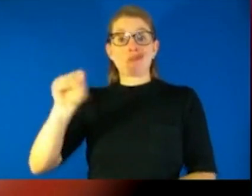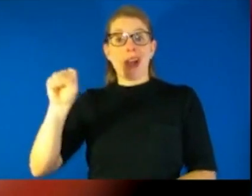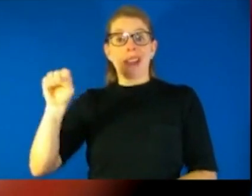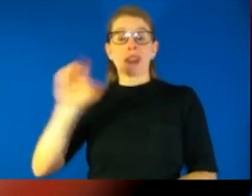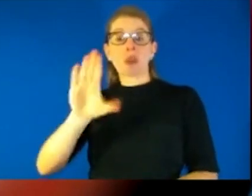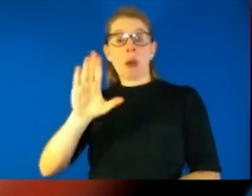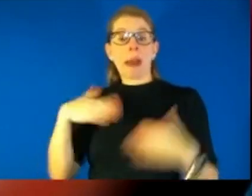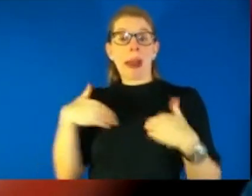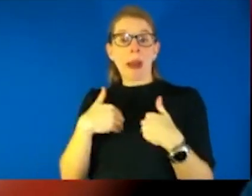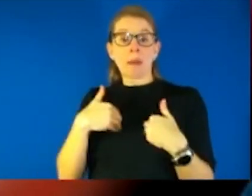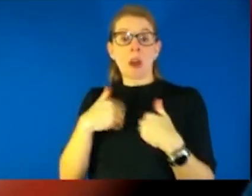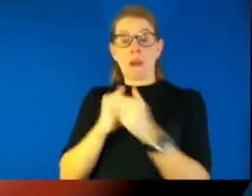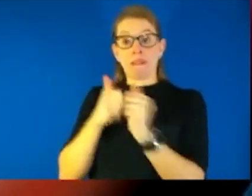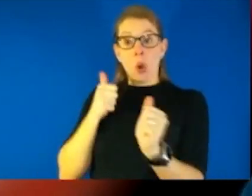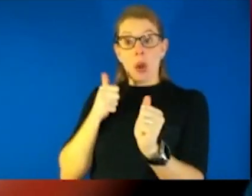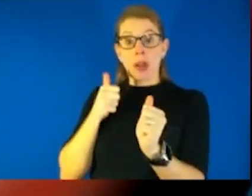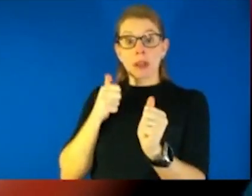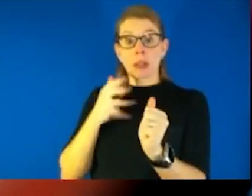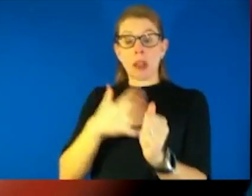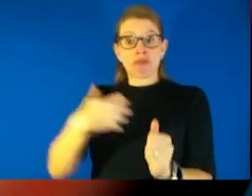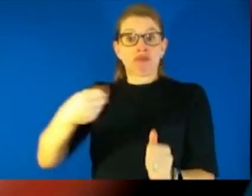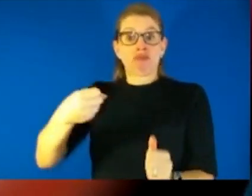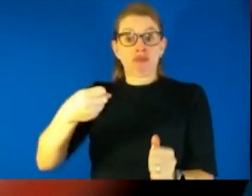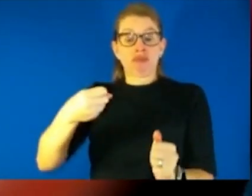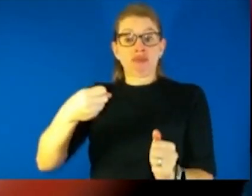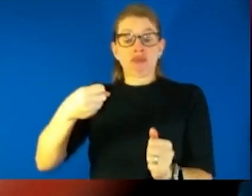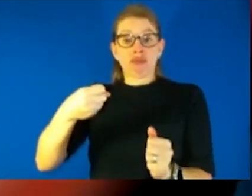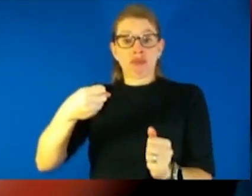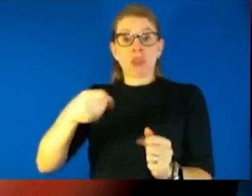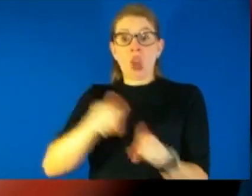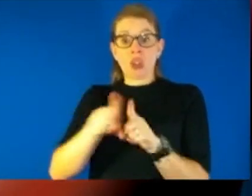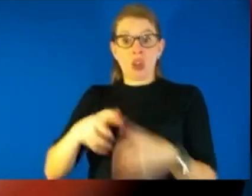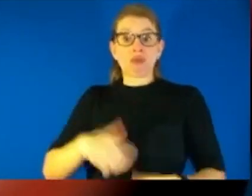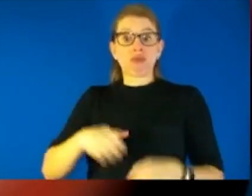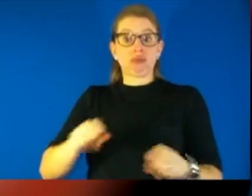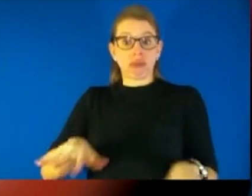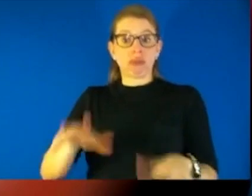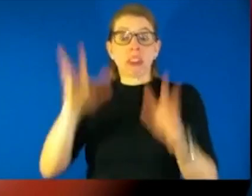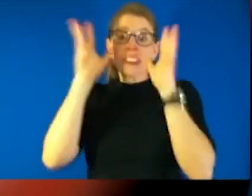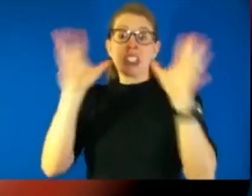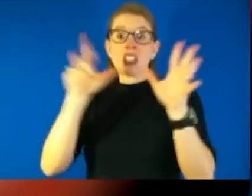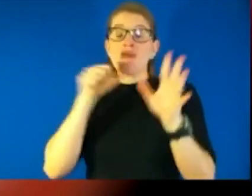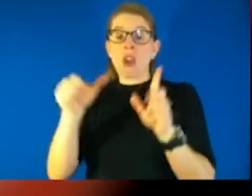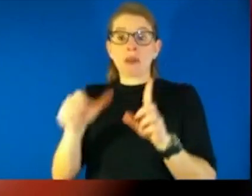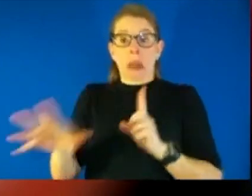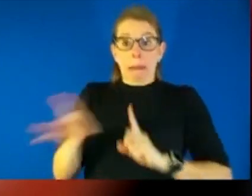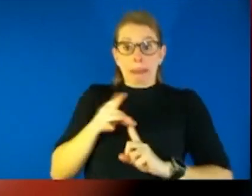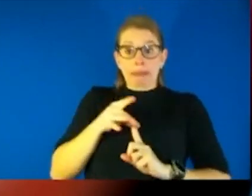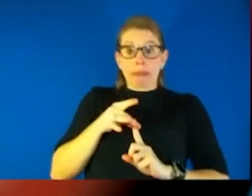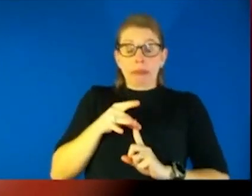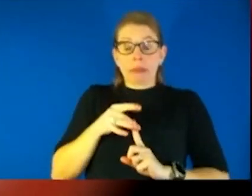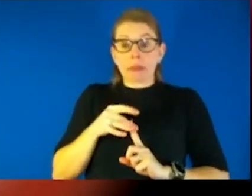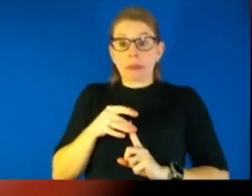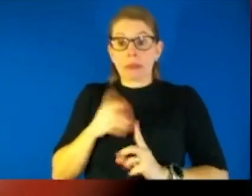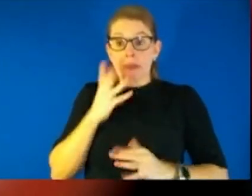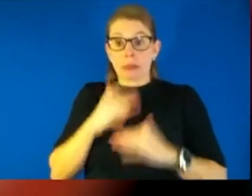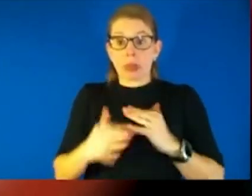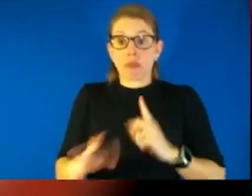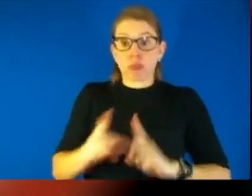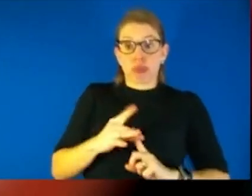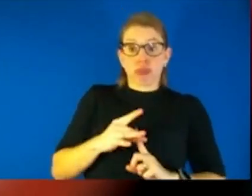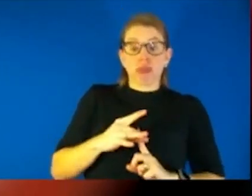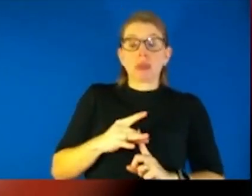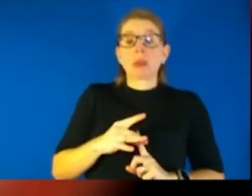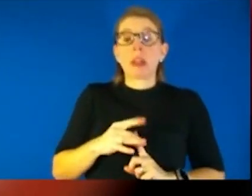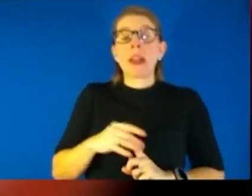order to avoid, when you take out the plaque and you got the deer, that you don't get contaminated if the deer might be infected.